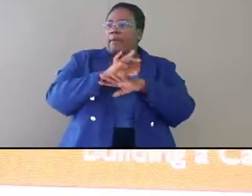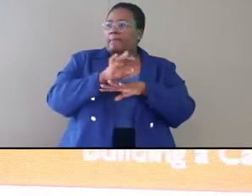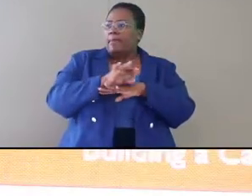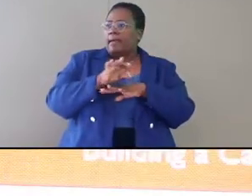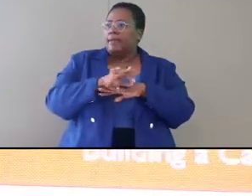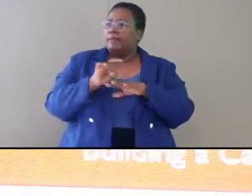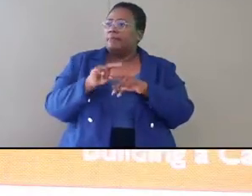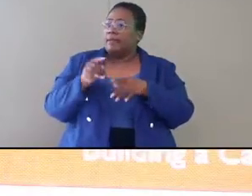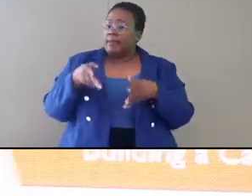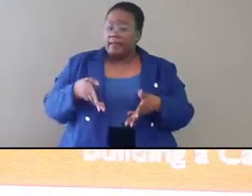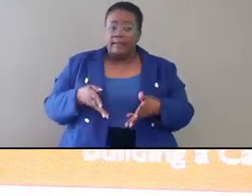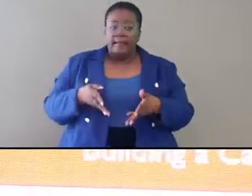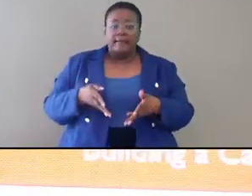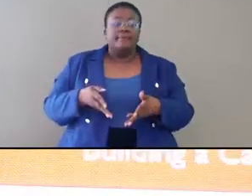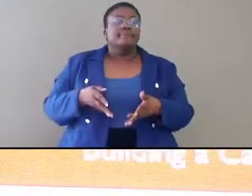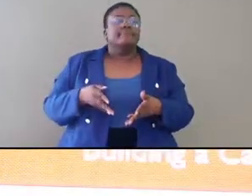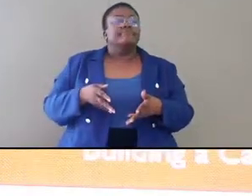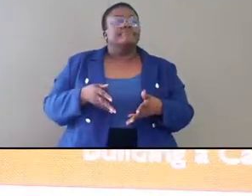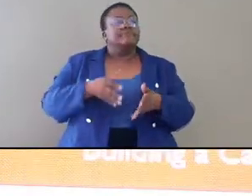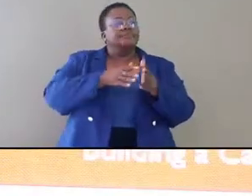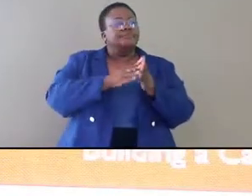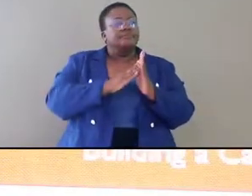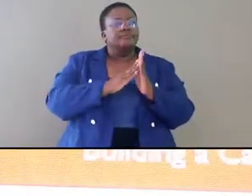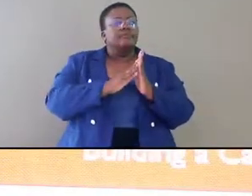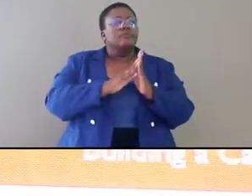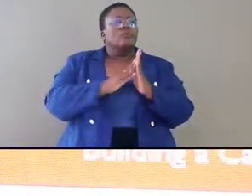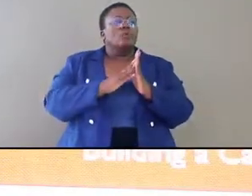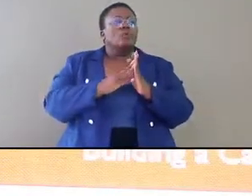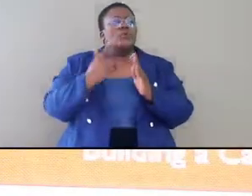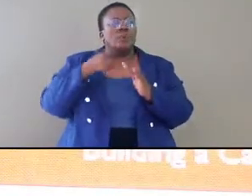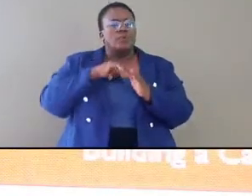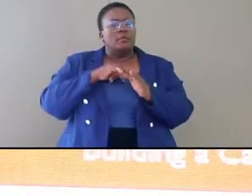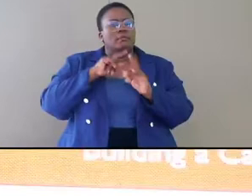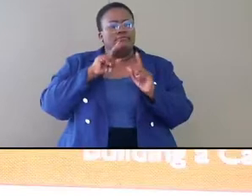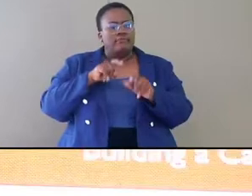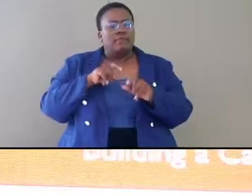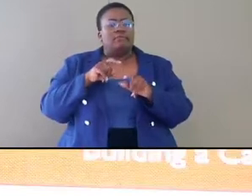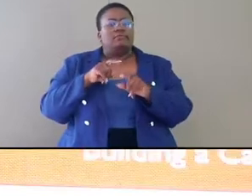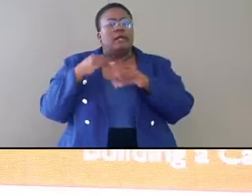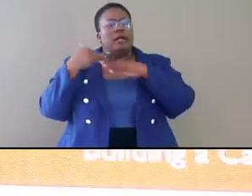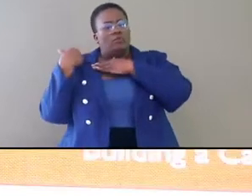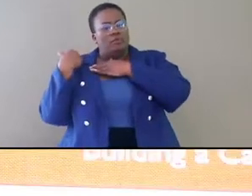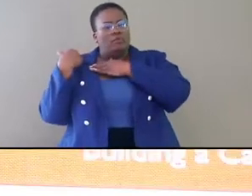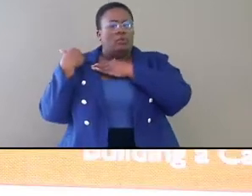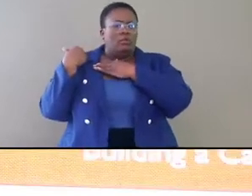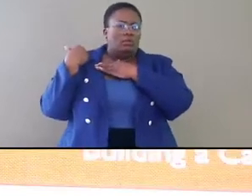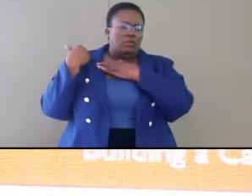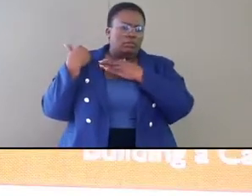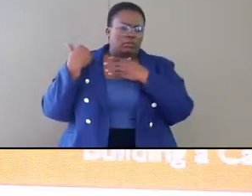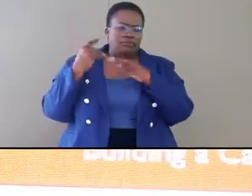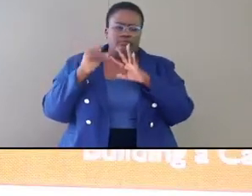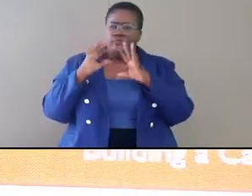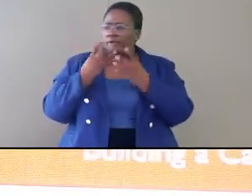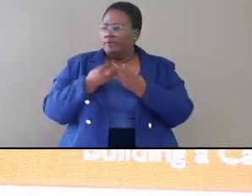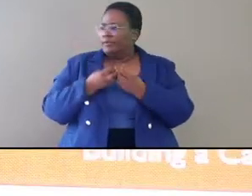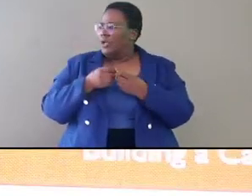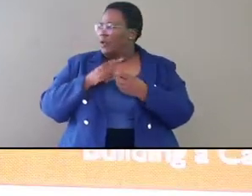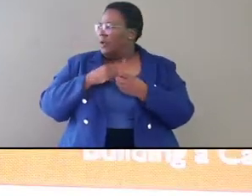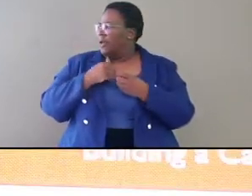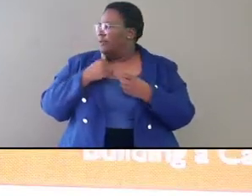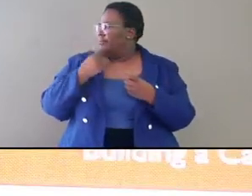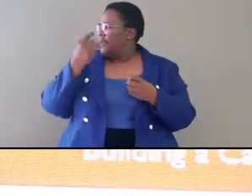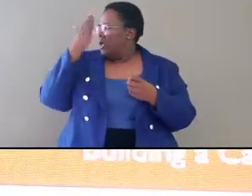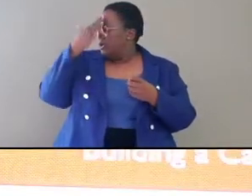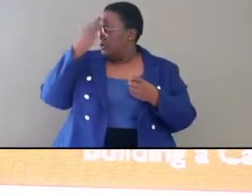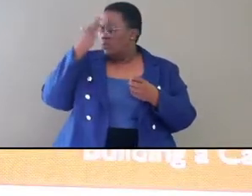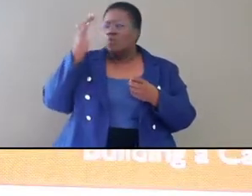action, action, holding each other accountable. So, I have no doubt, because there's passion, you